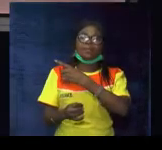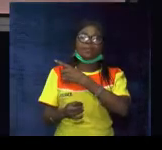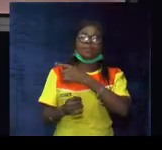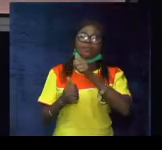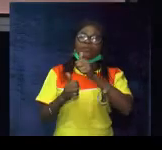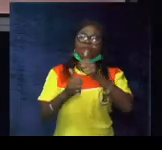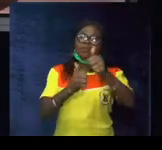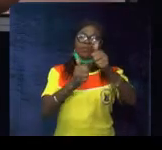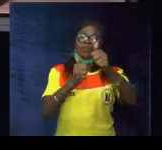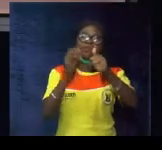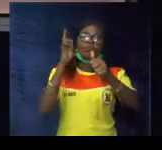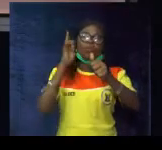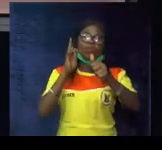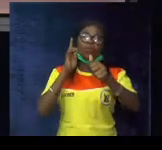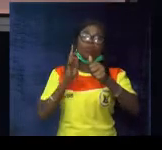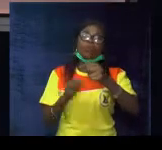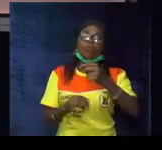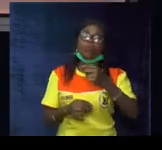one,